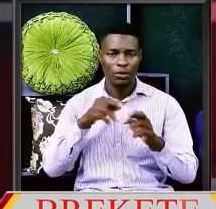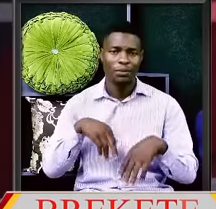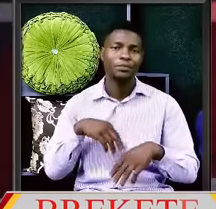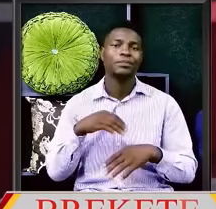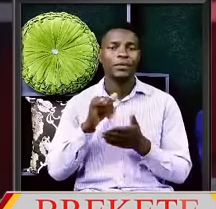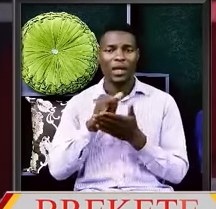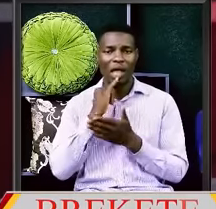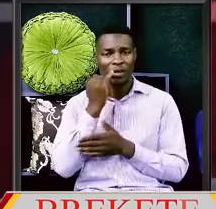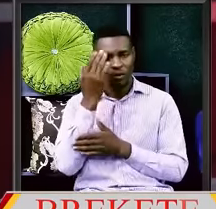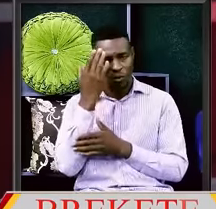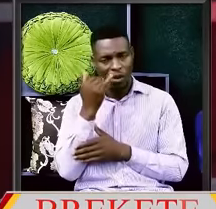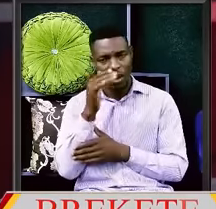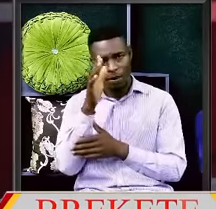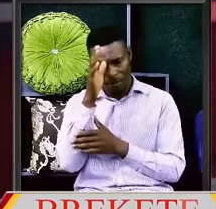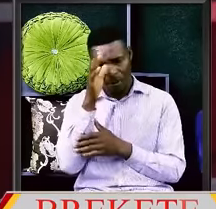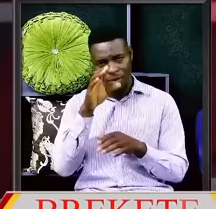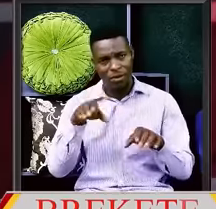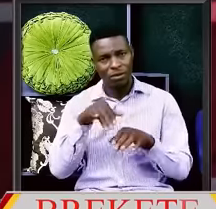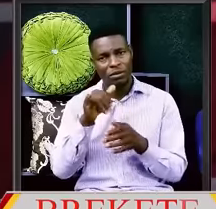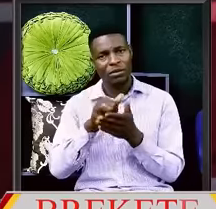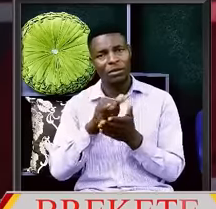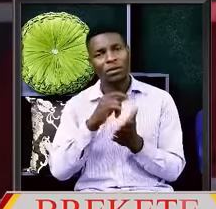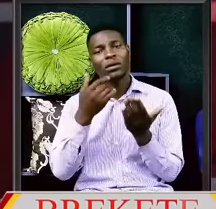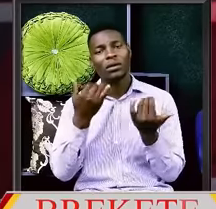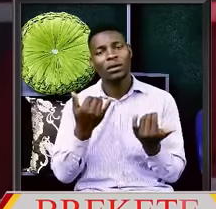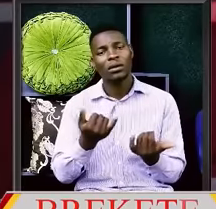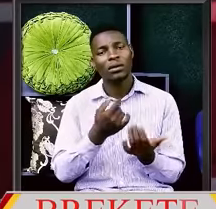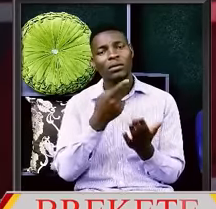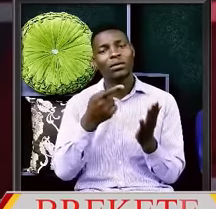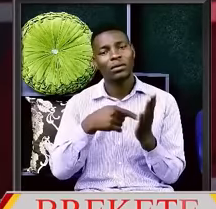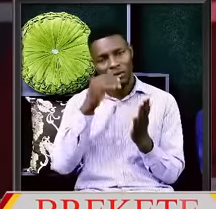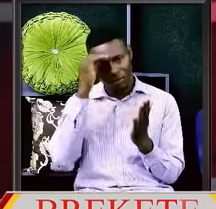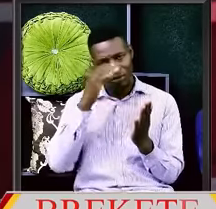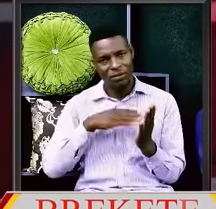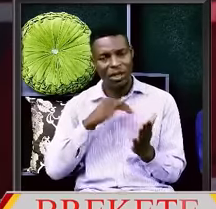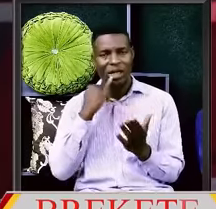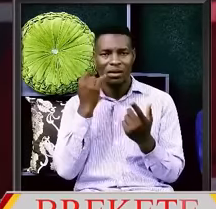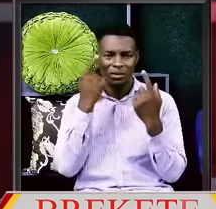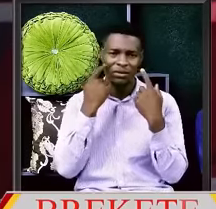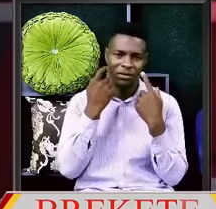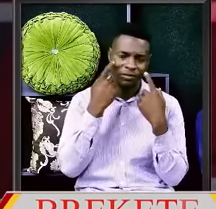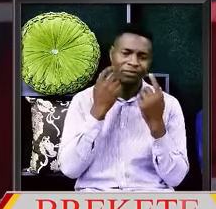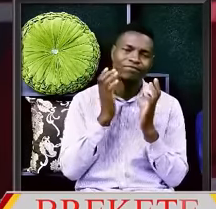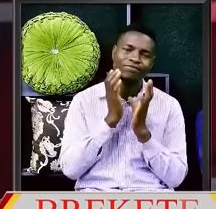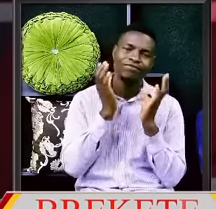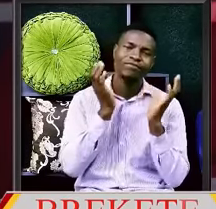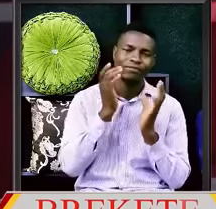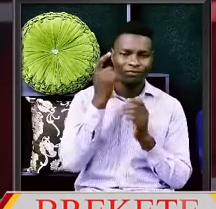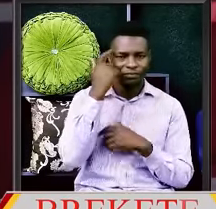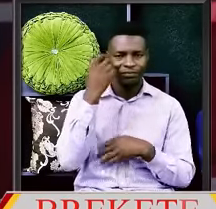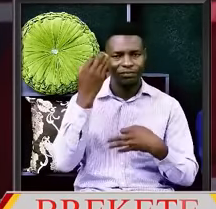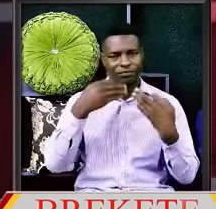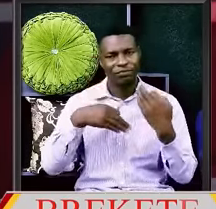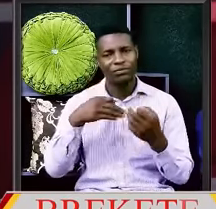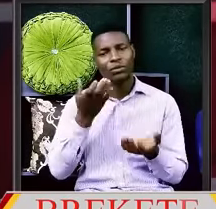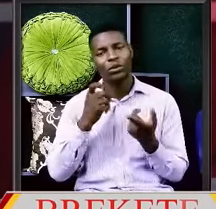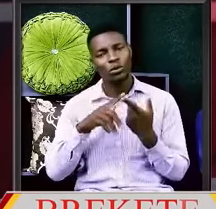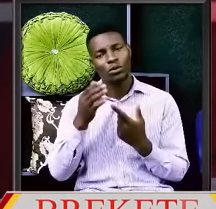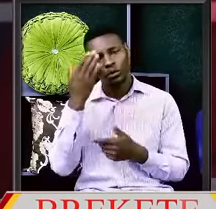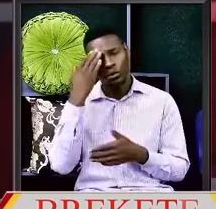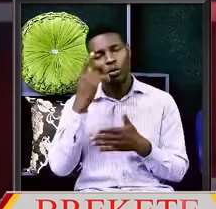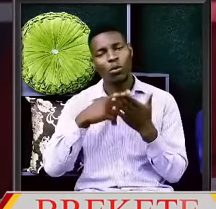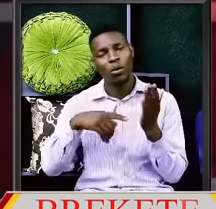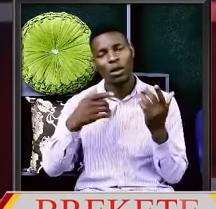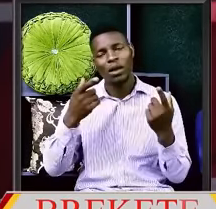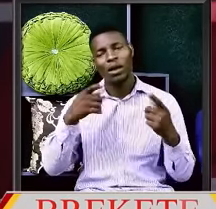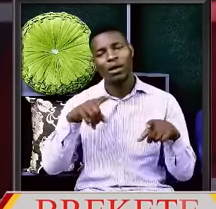So that was why Baba did that. Now, this man is only crying for justice. He wants to know what happened to the son. Is